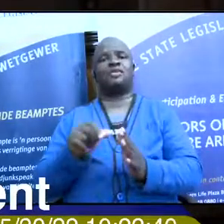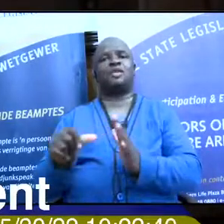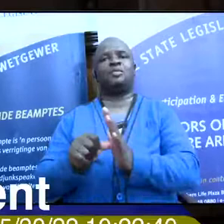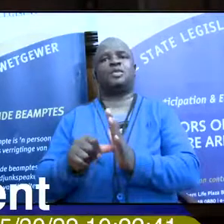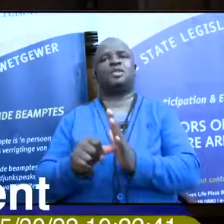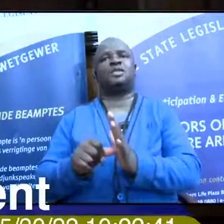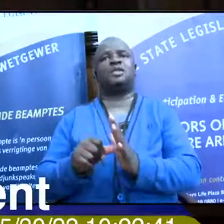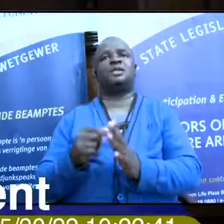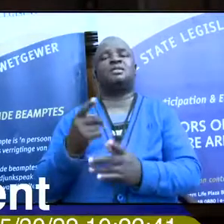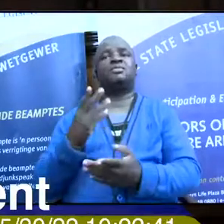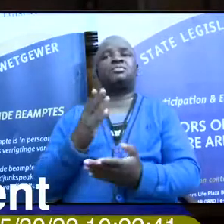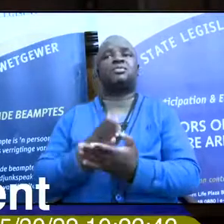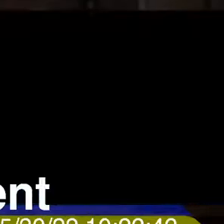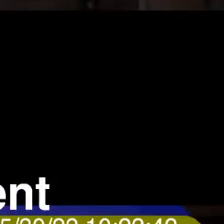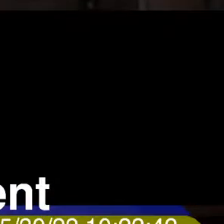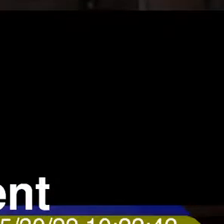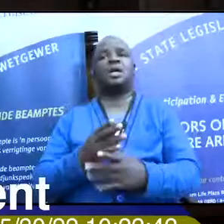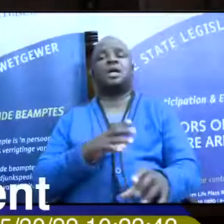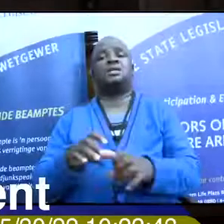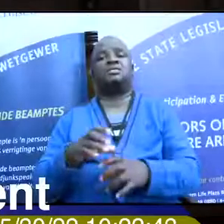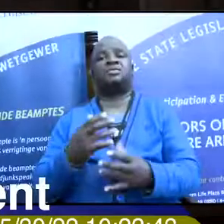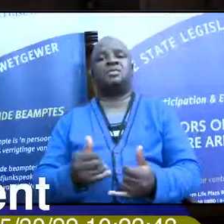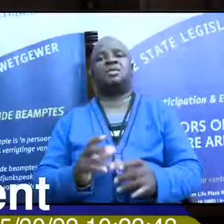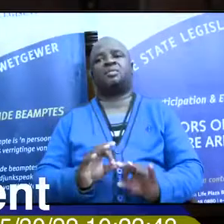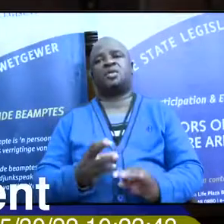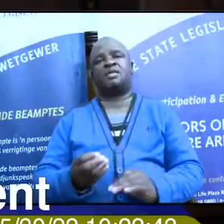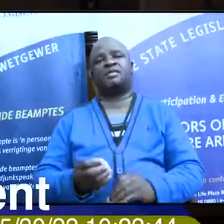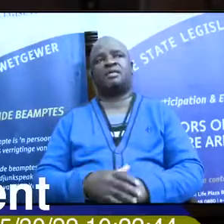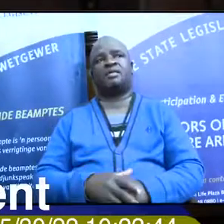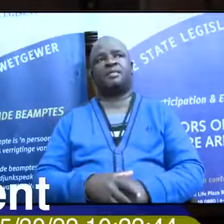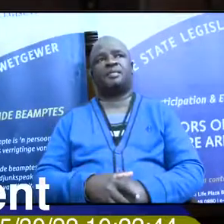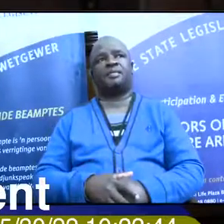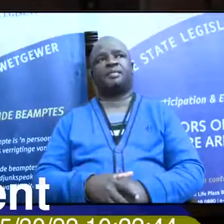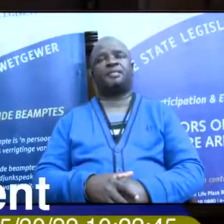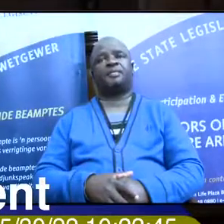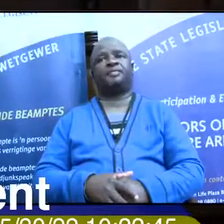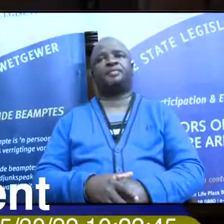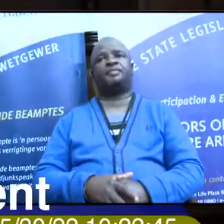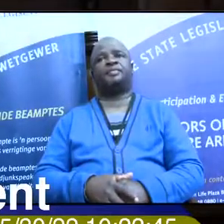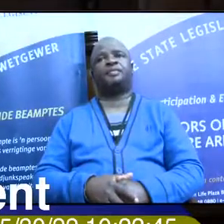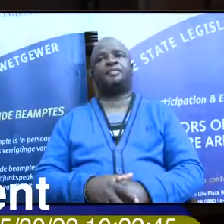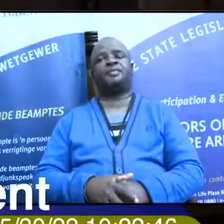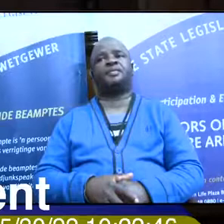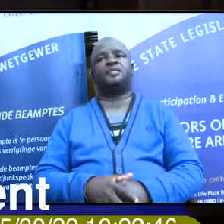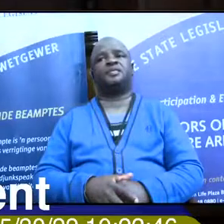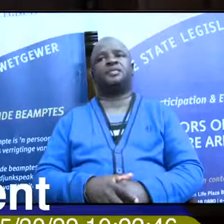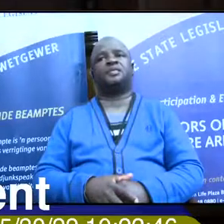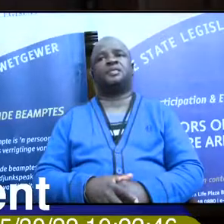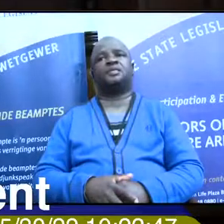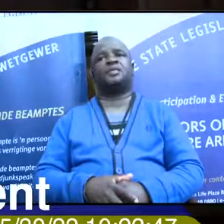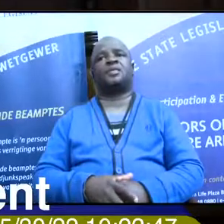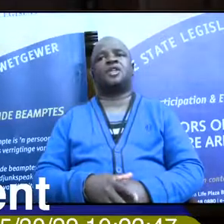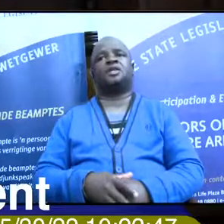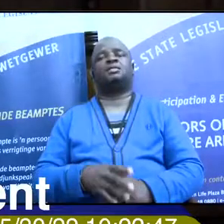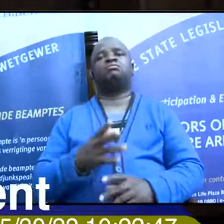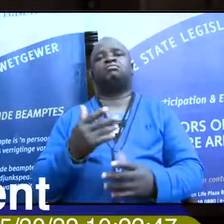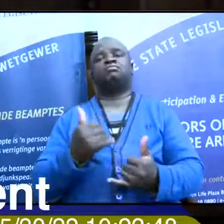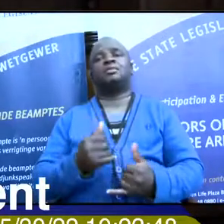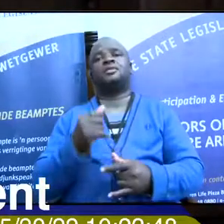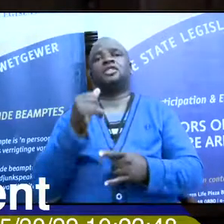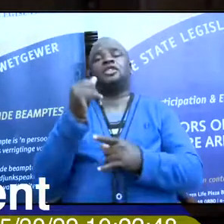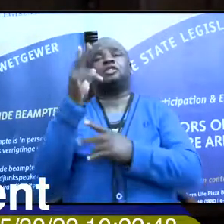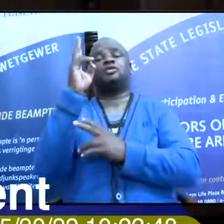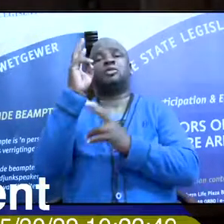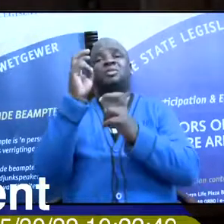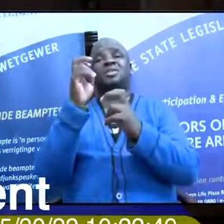ensure that our event becomes successful i will not be touching on what the speaker will be saying and